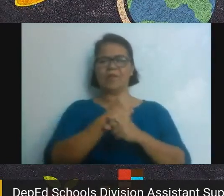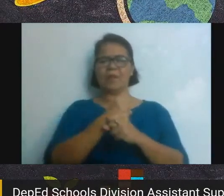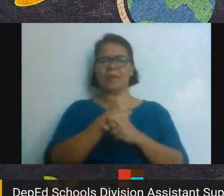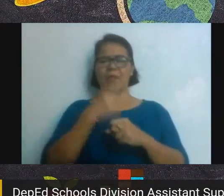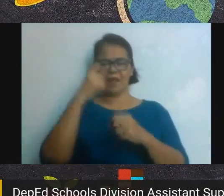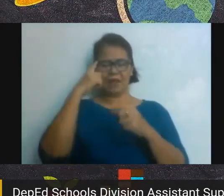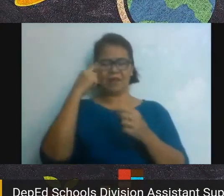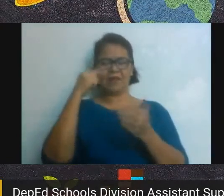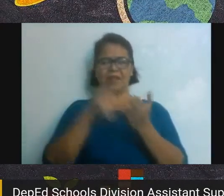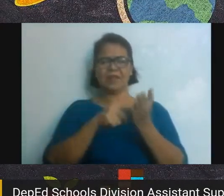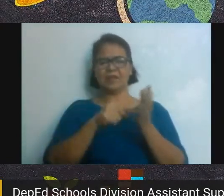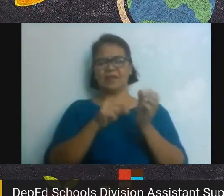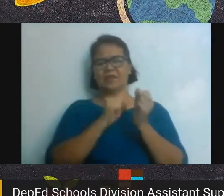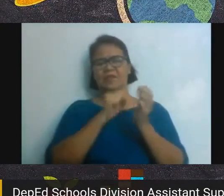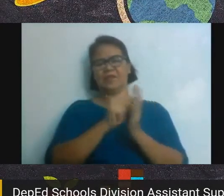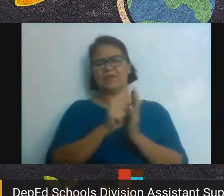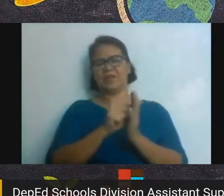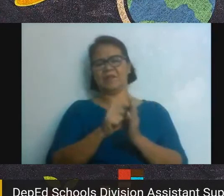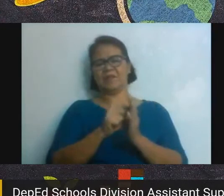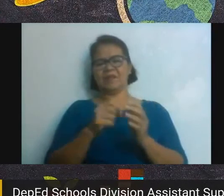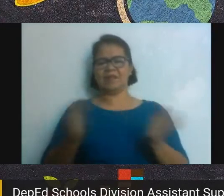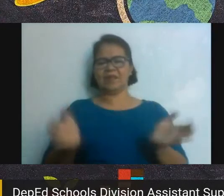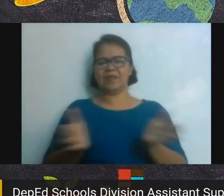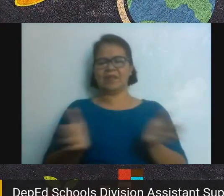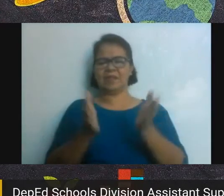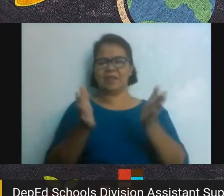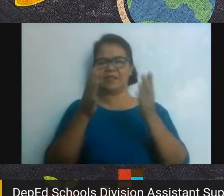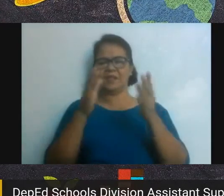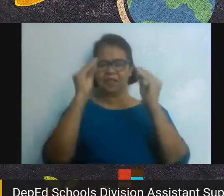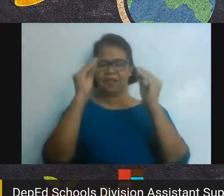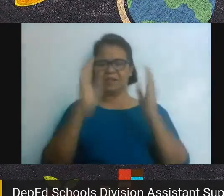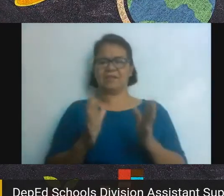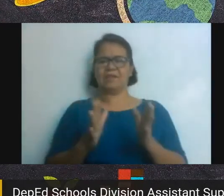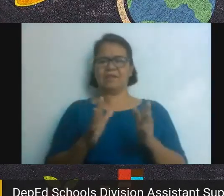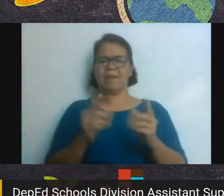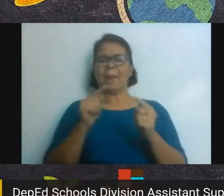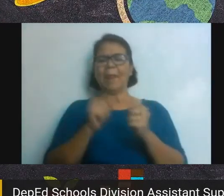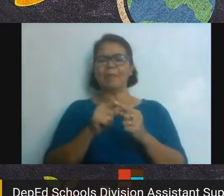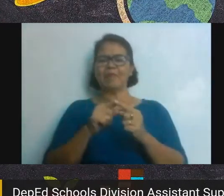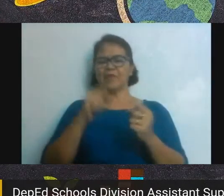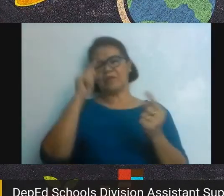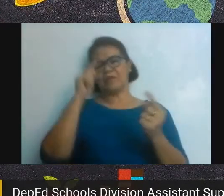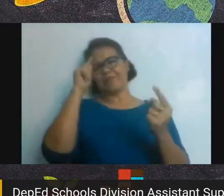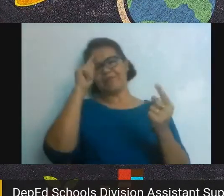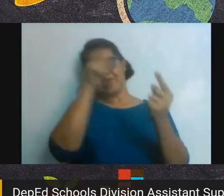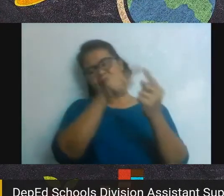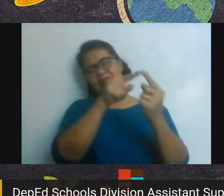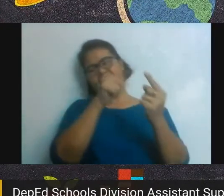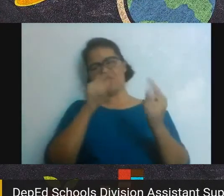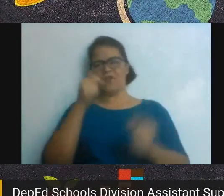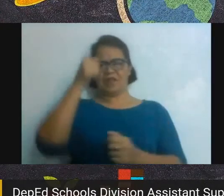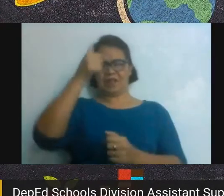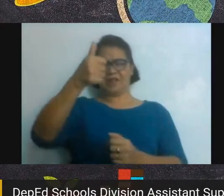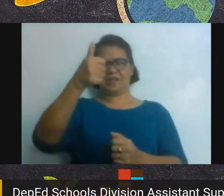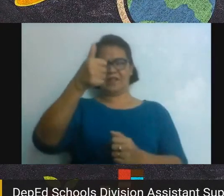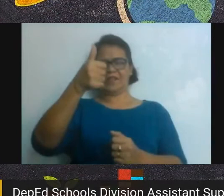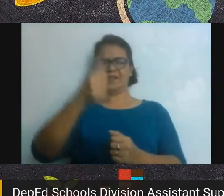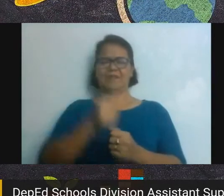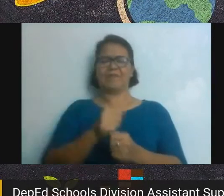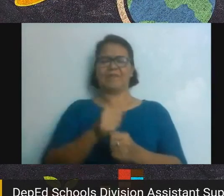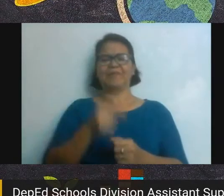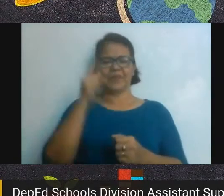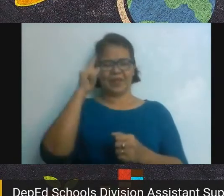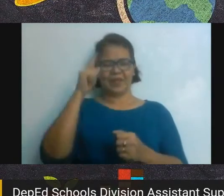way to encourage officials and teachers to aim for excellence. He strengthens a